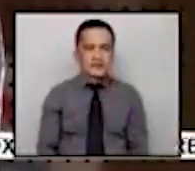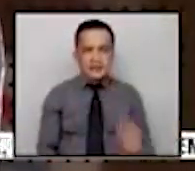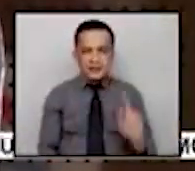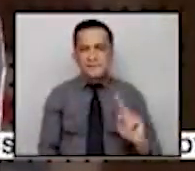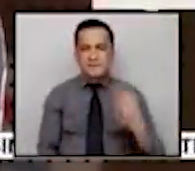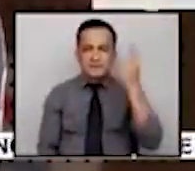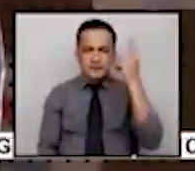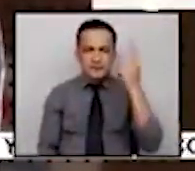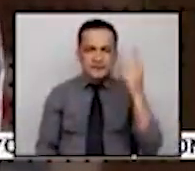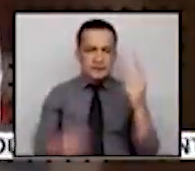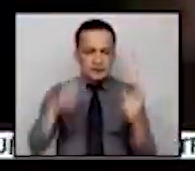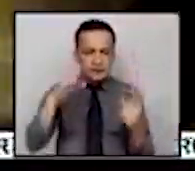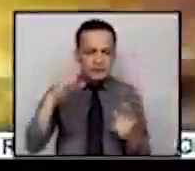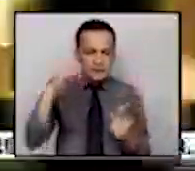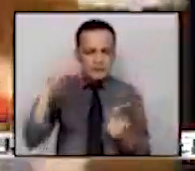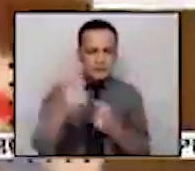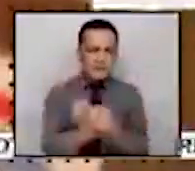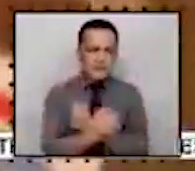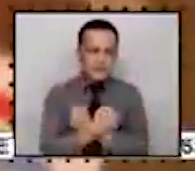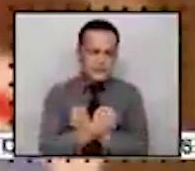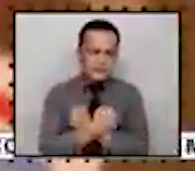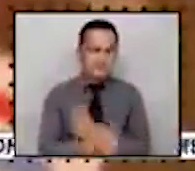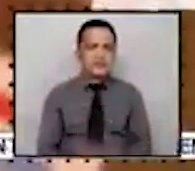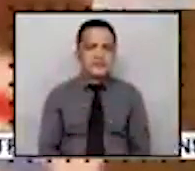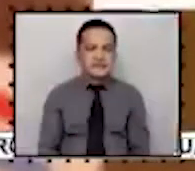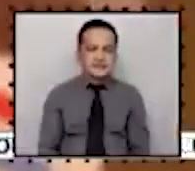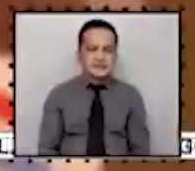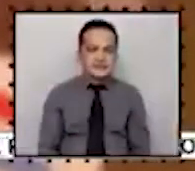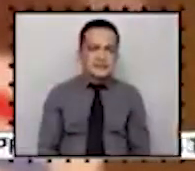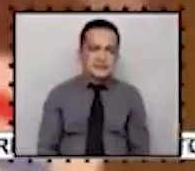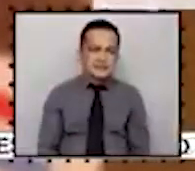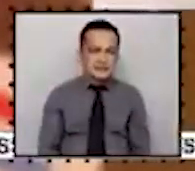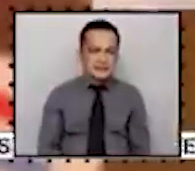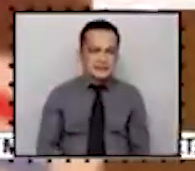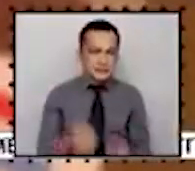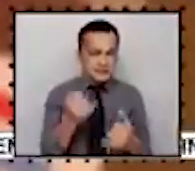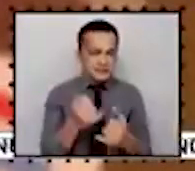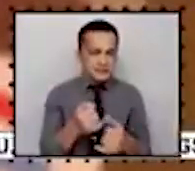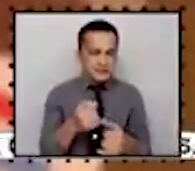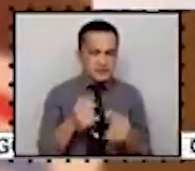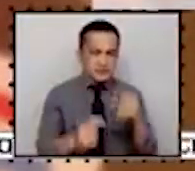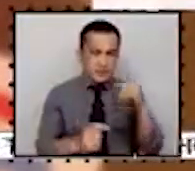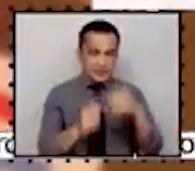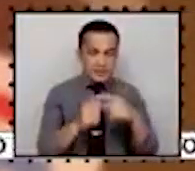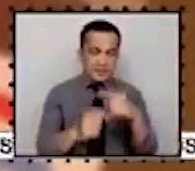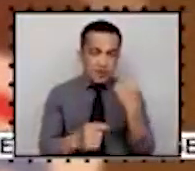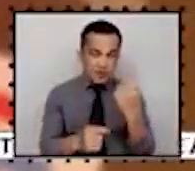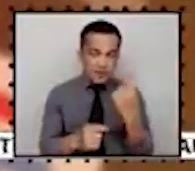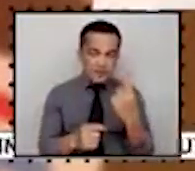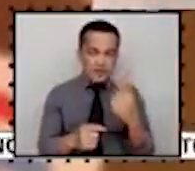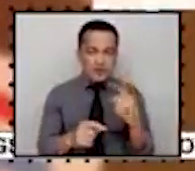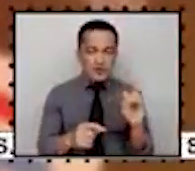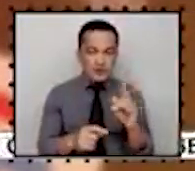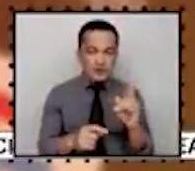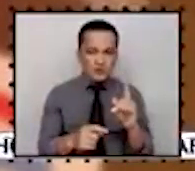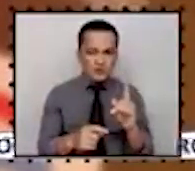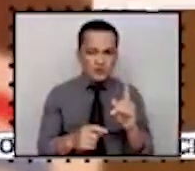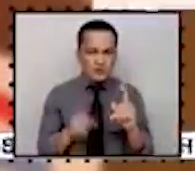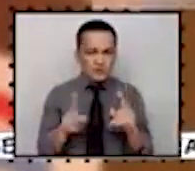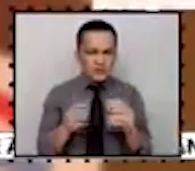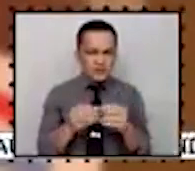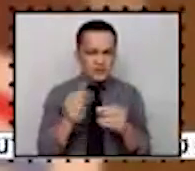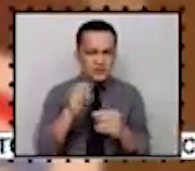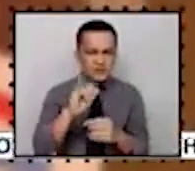Lovers Scarlet Heart Rail. And down to the top spot for this week ay walang iba kundi ang most iconic